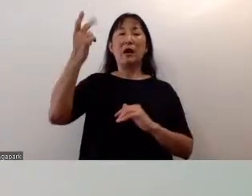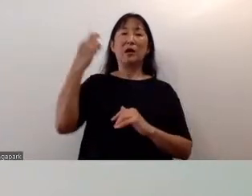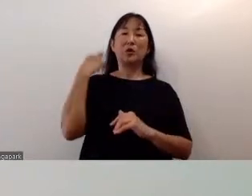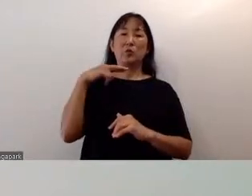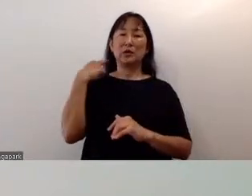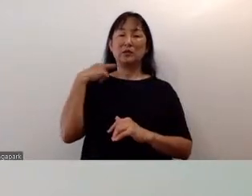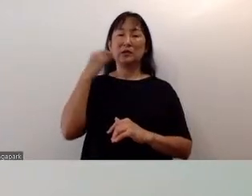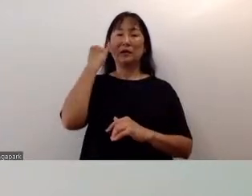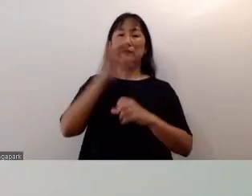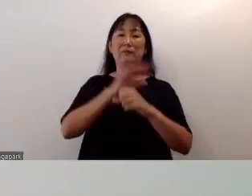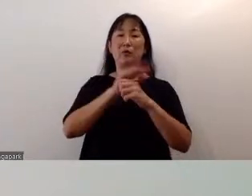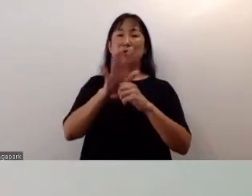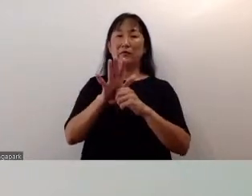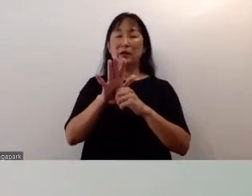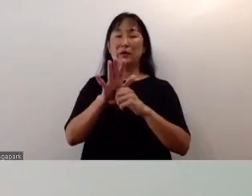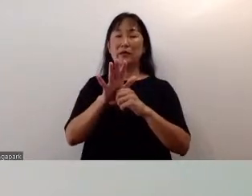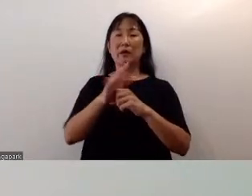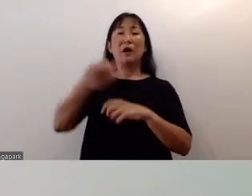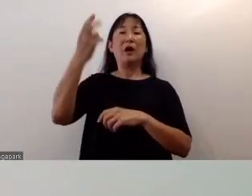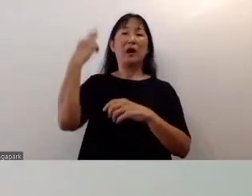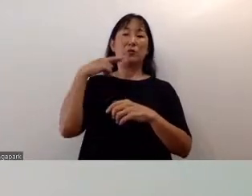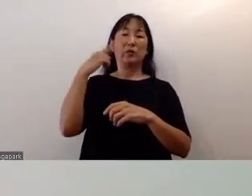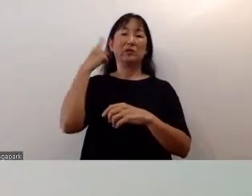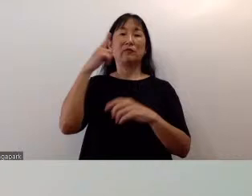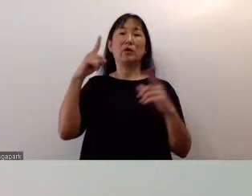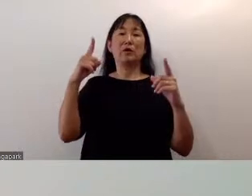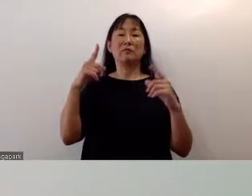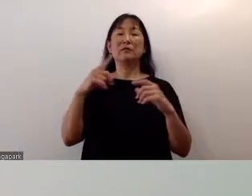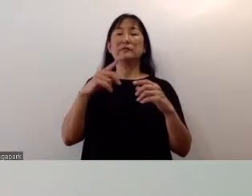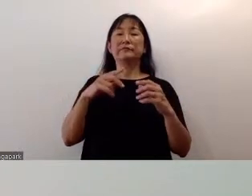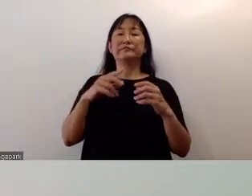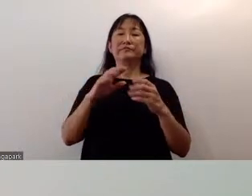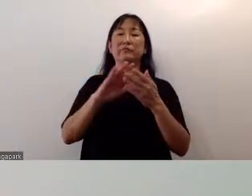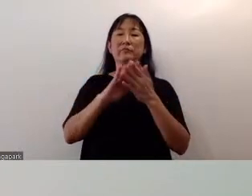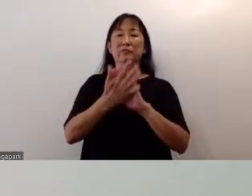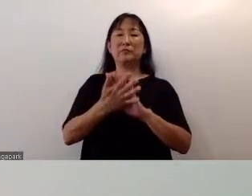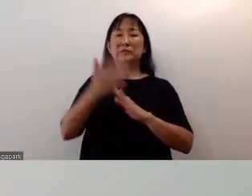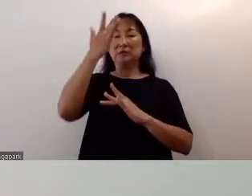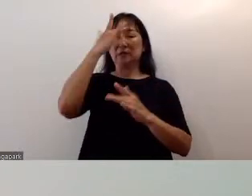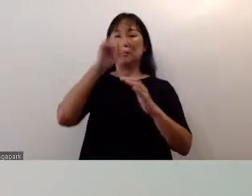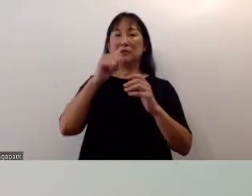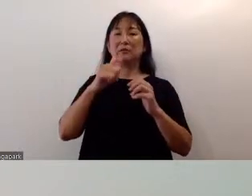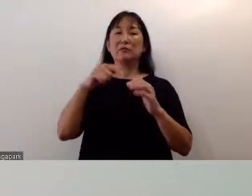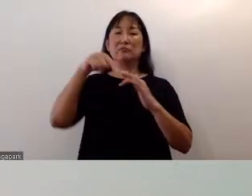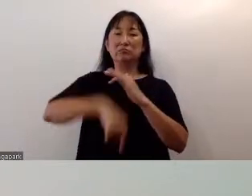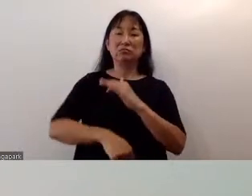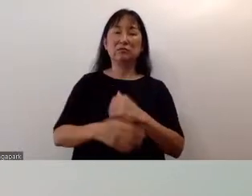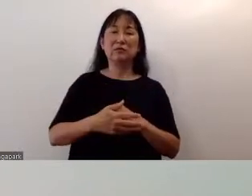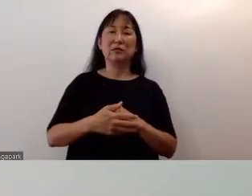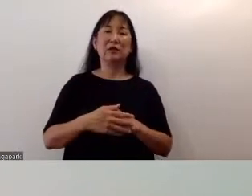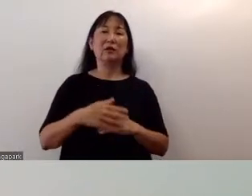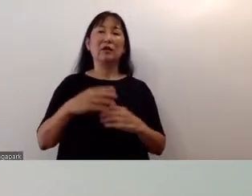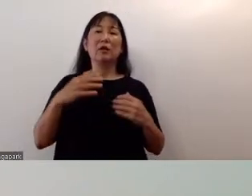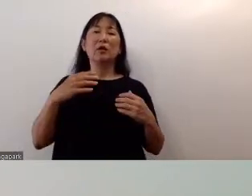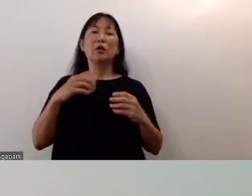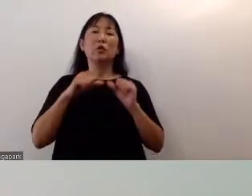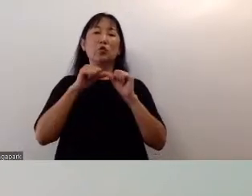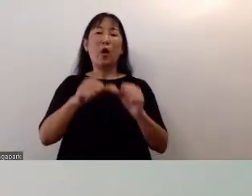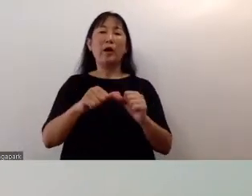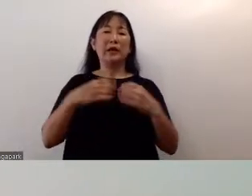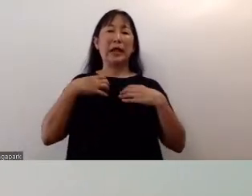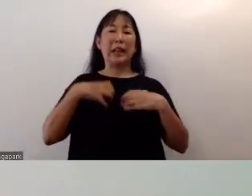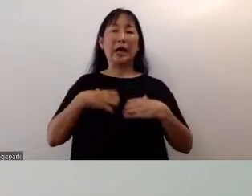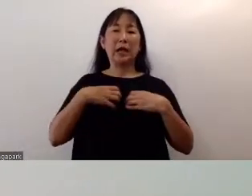contracted COVID. They would get higher risk for complications. Those include things like chronic lung disease, moderate to severe